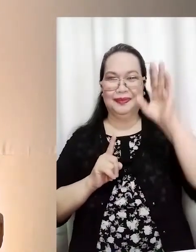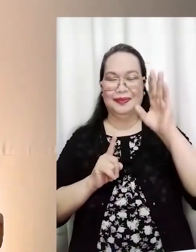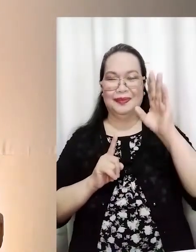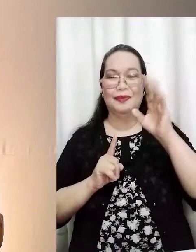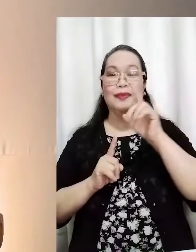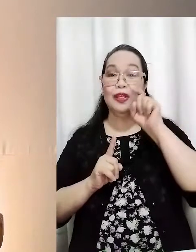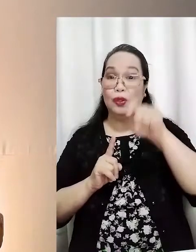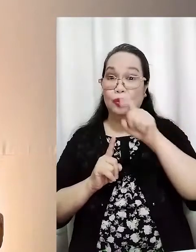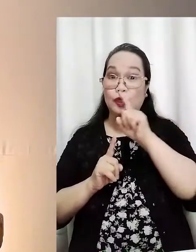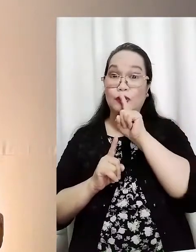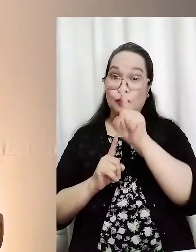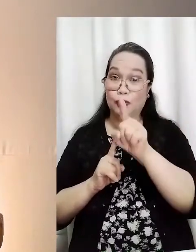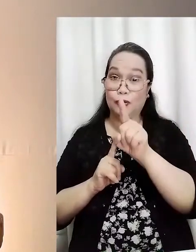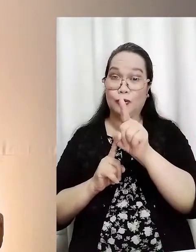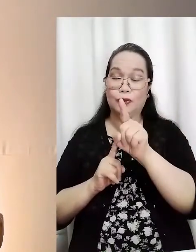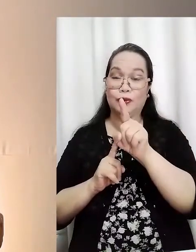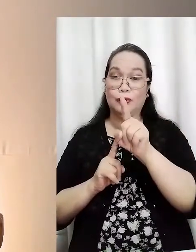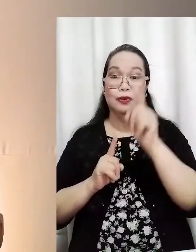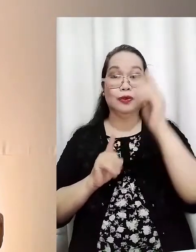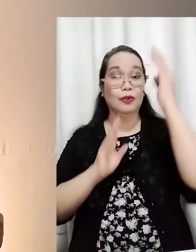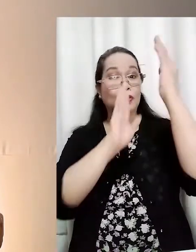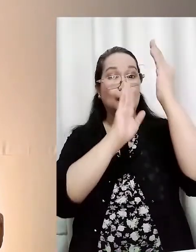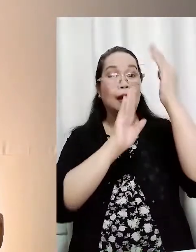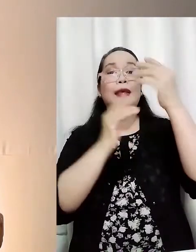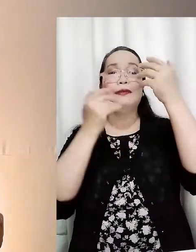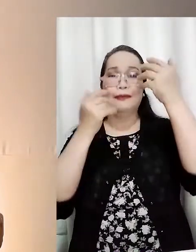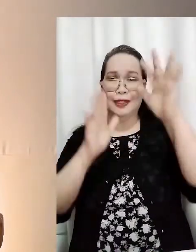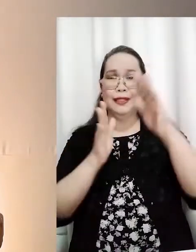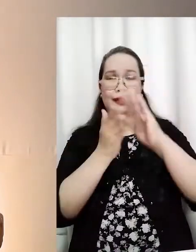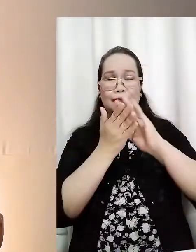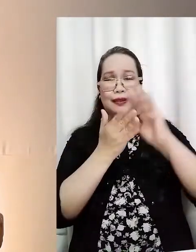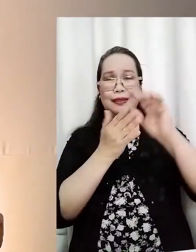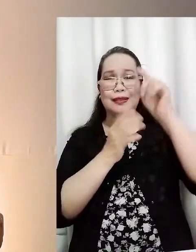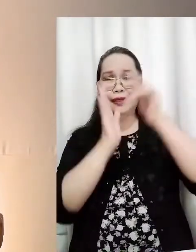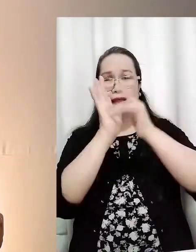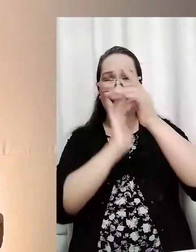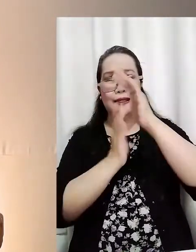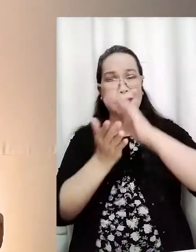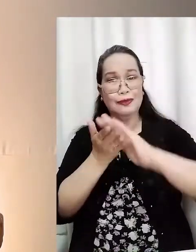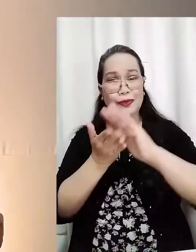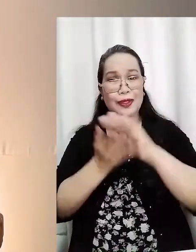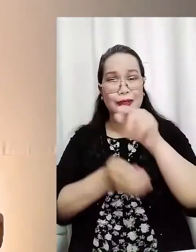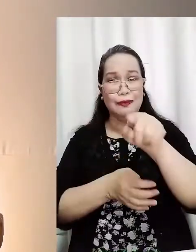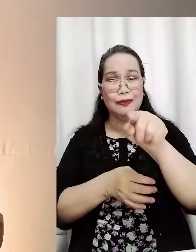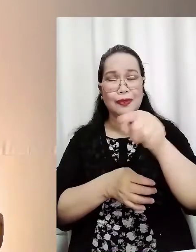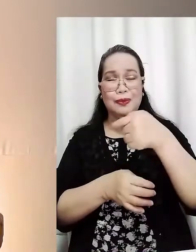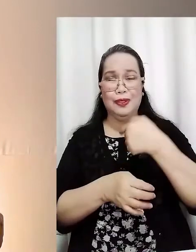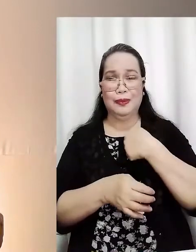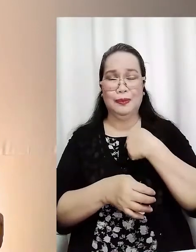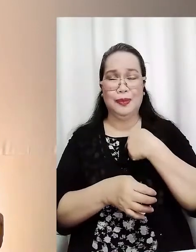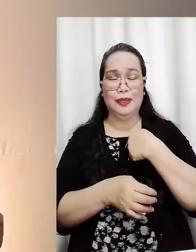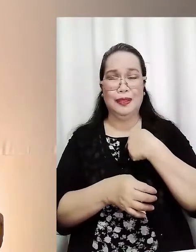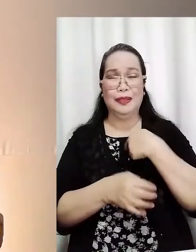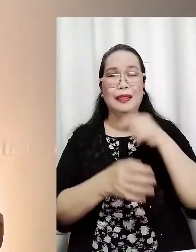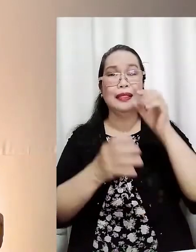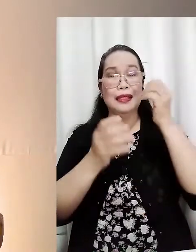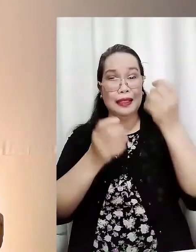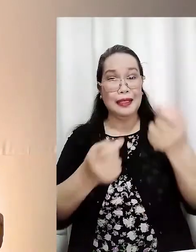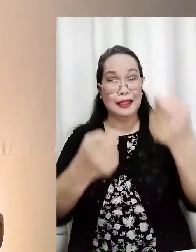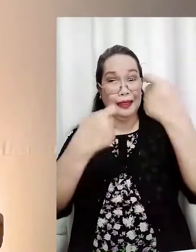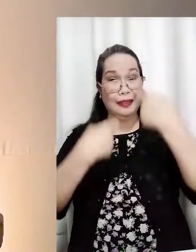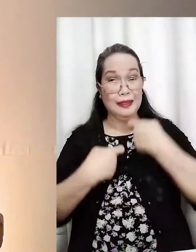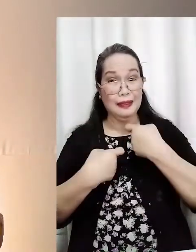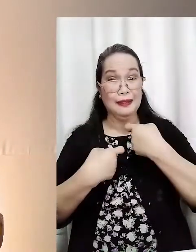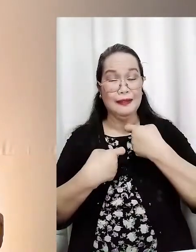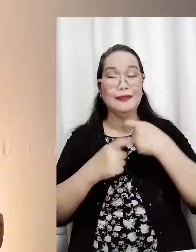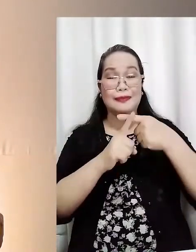stand as forgiven. You have, by faith, received the gift of Christ's forgiveness. And